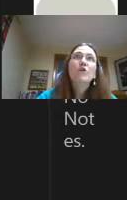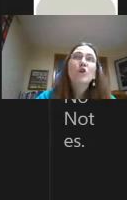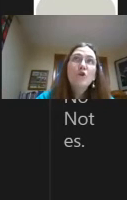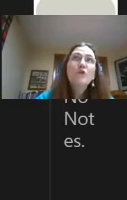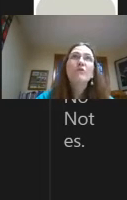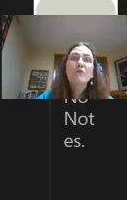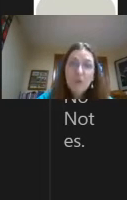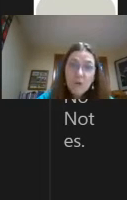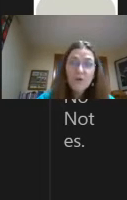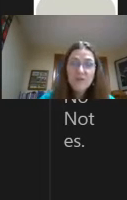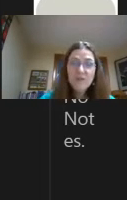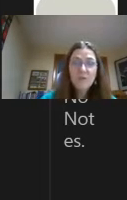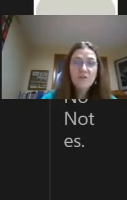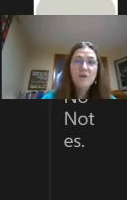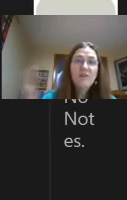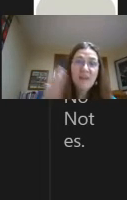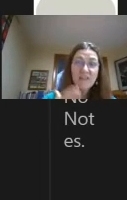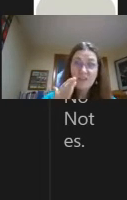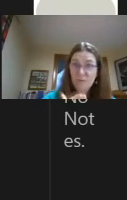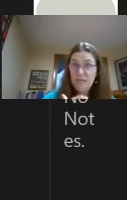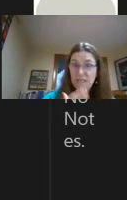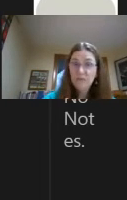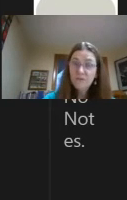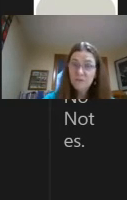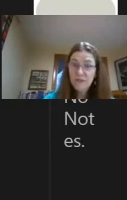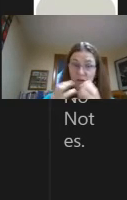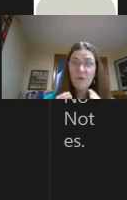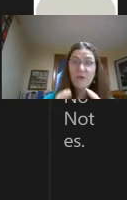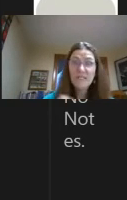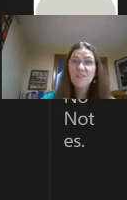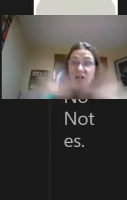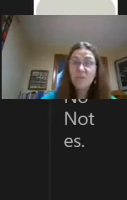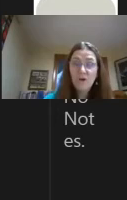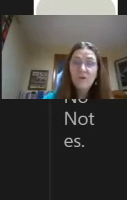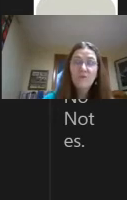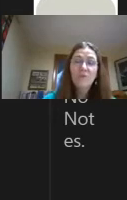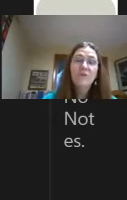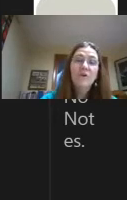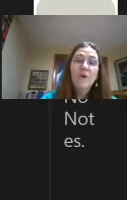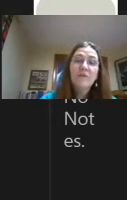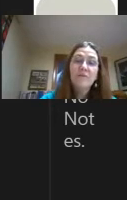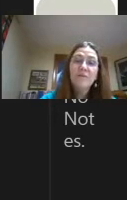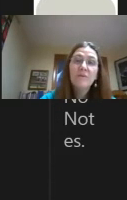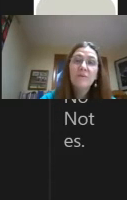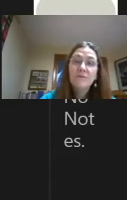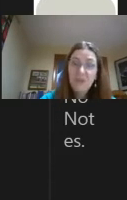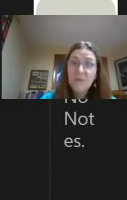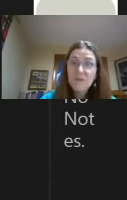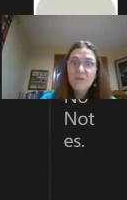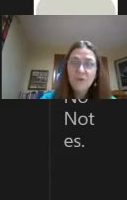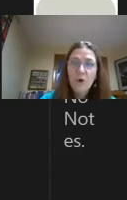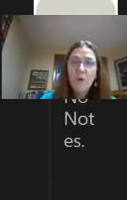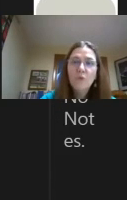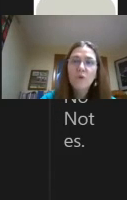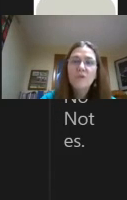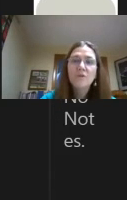of clover farmers in Western Oregon. That's their main deal. They're growing seed to export all over the world. They're quite